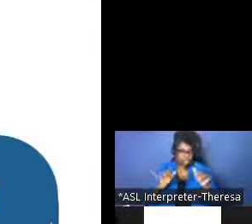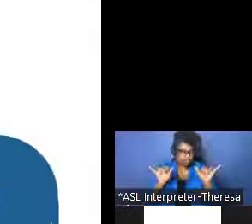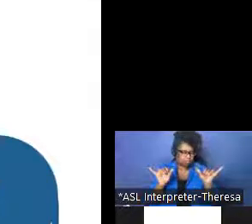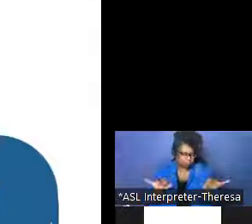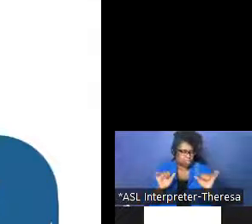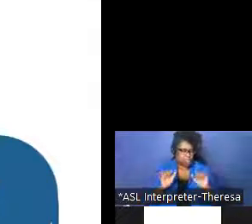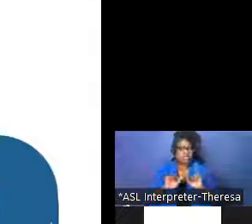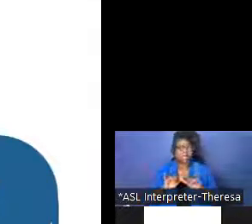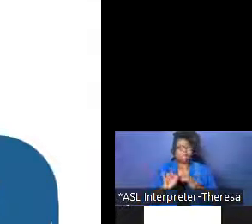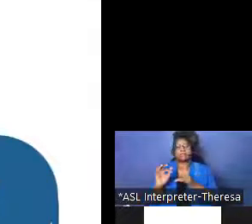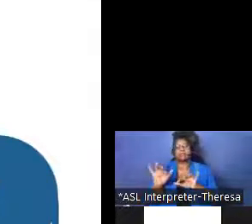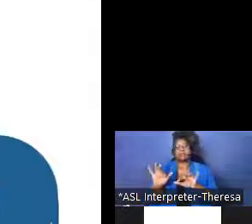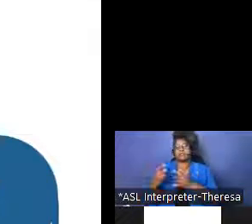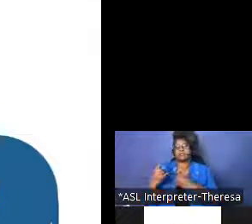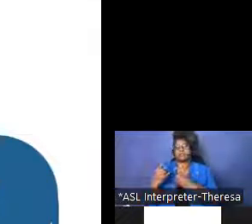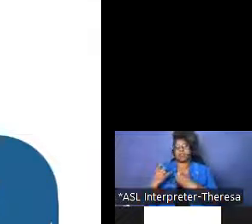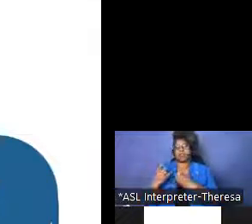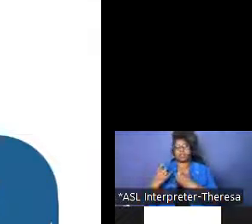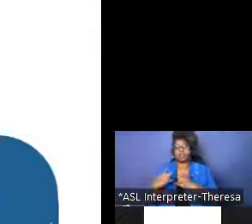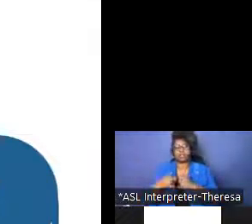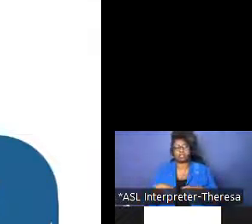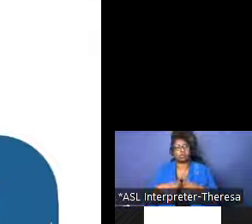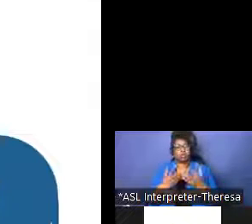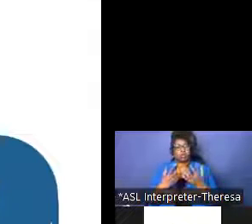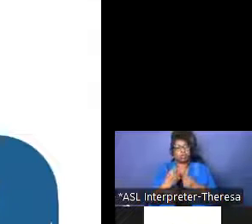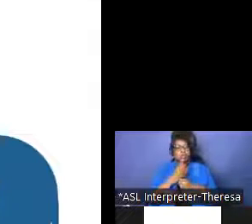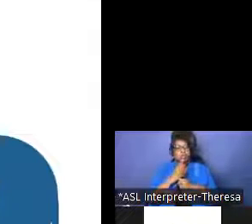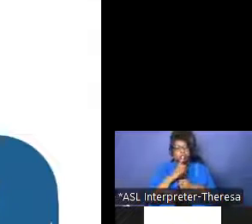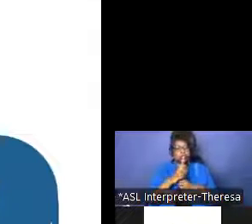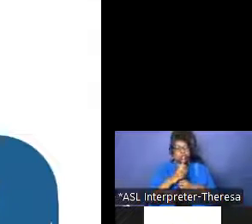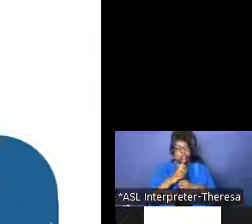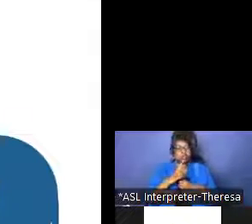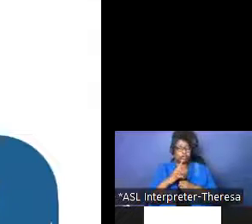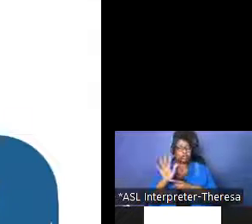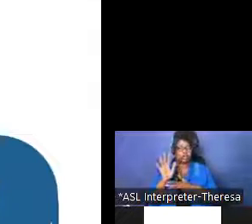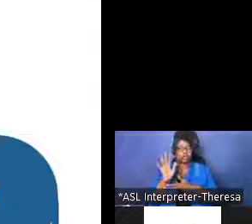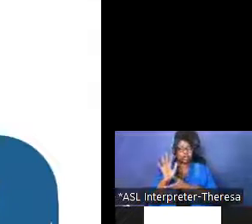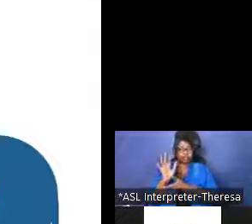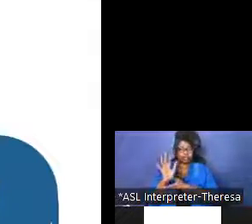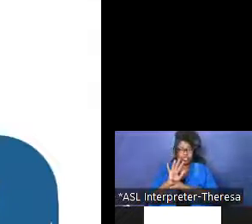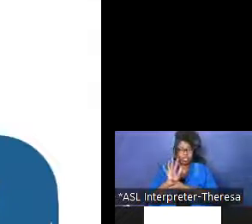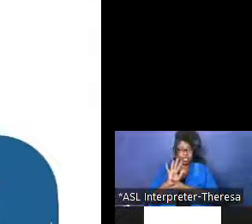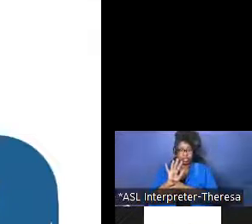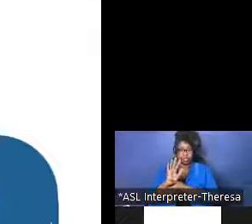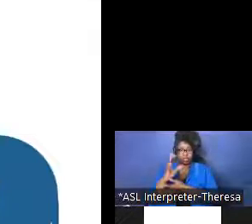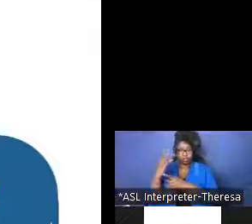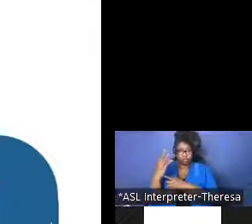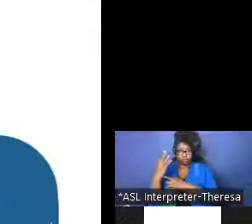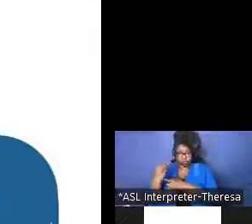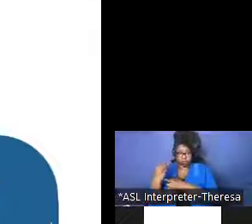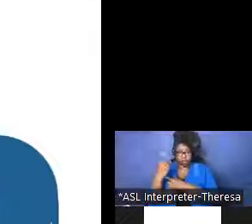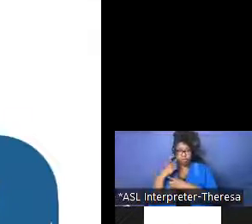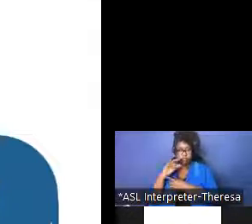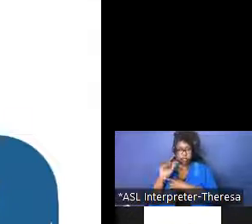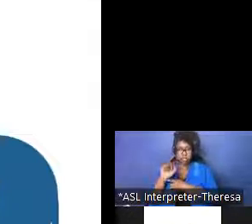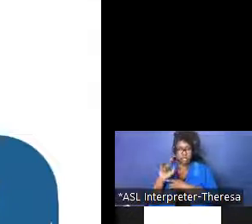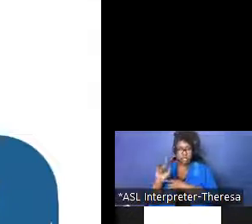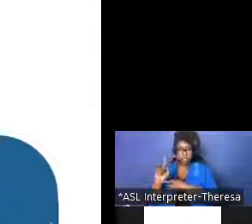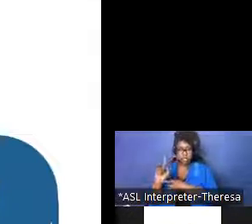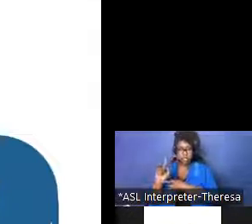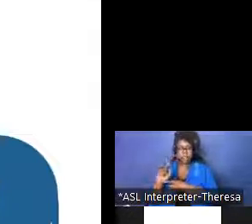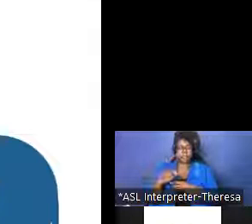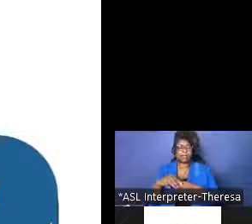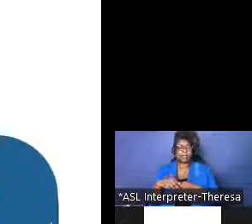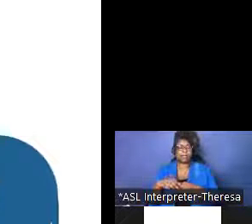well. But also being sure that we turn off video to allow for ASL accessibility and